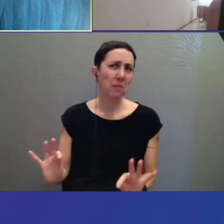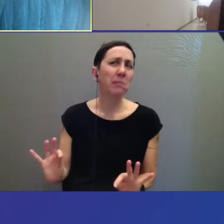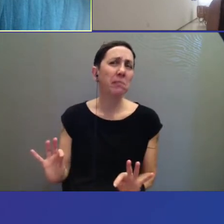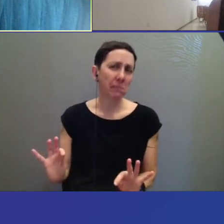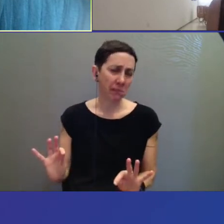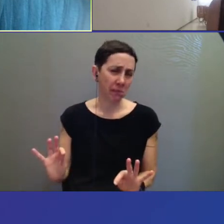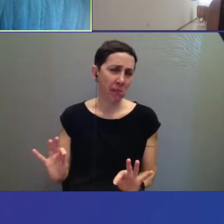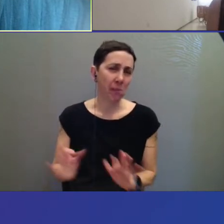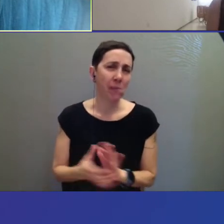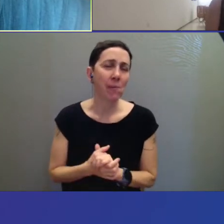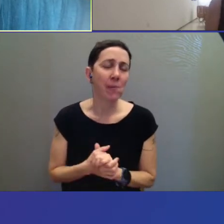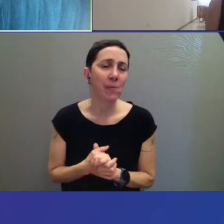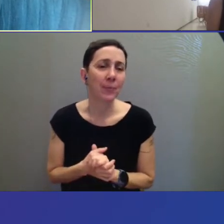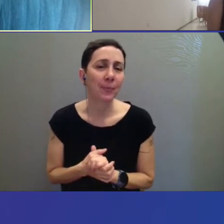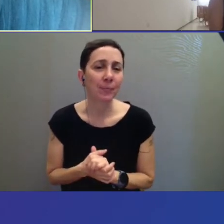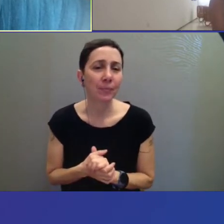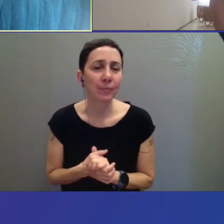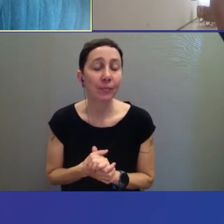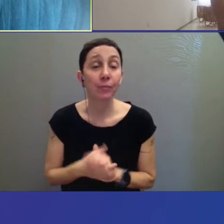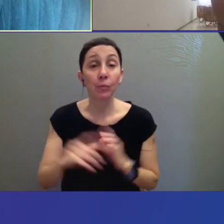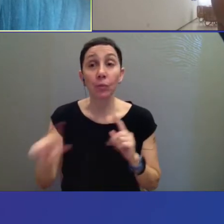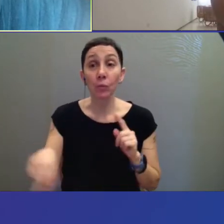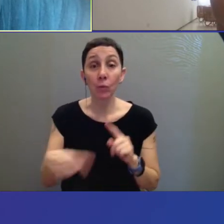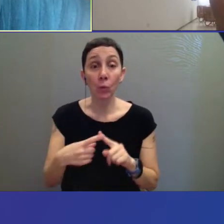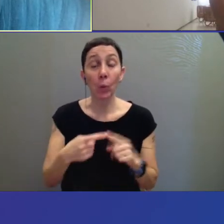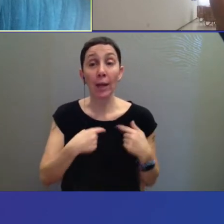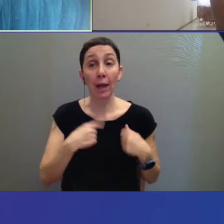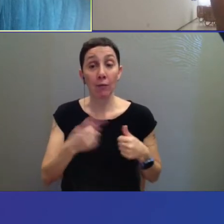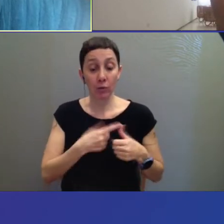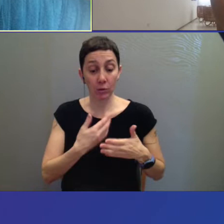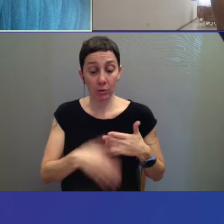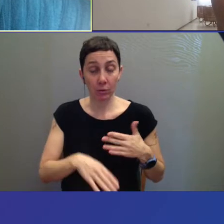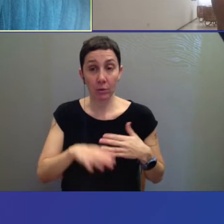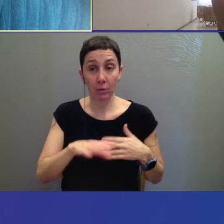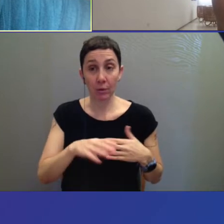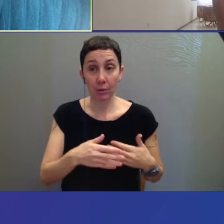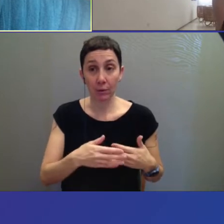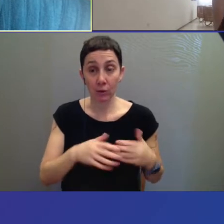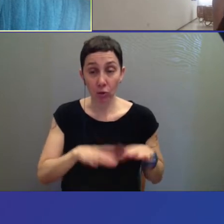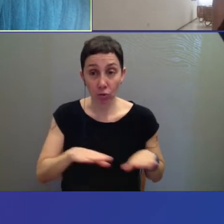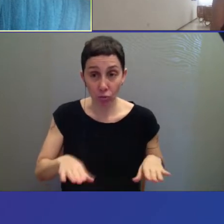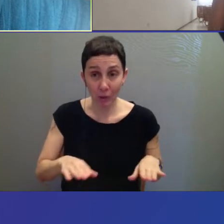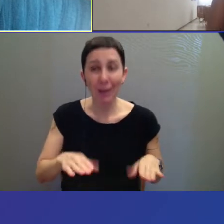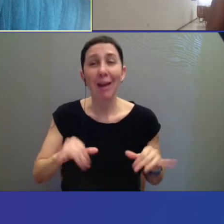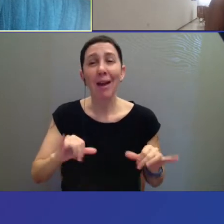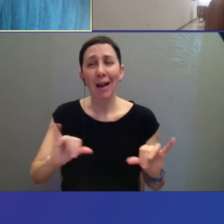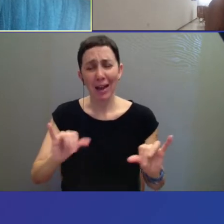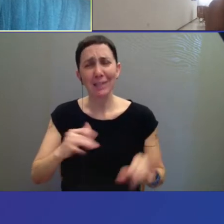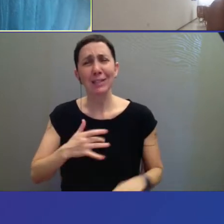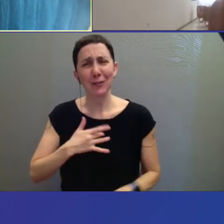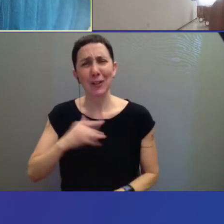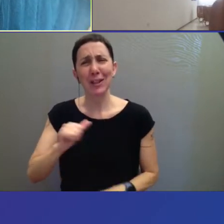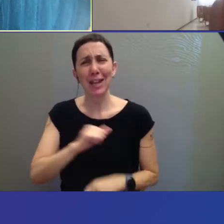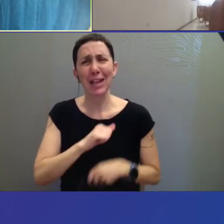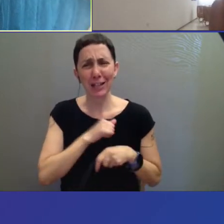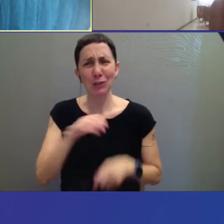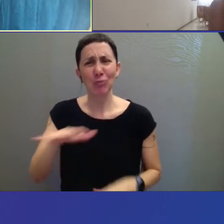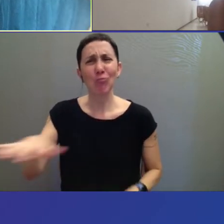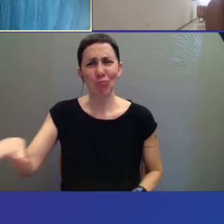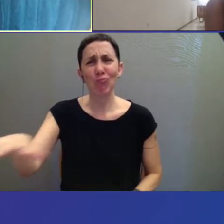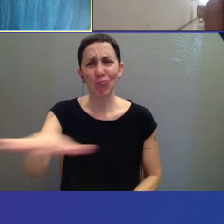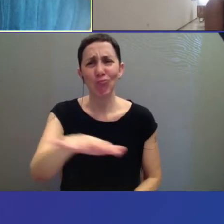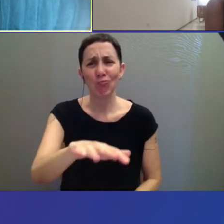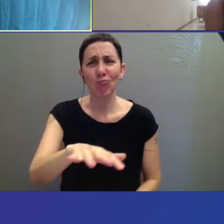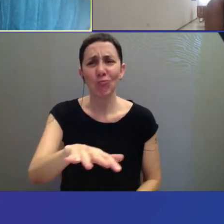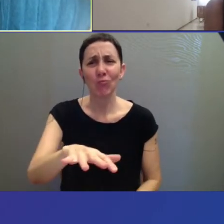think that it was more when I first had kids, but I still feel that out there, at least